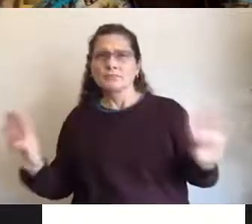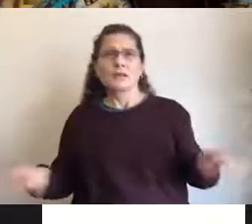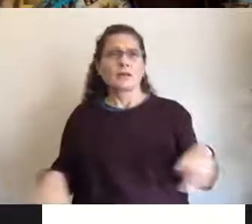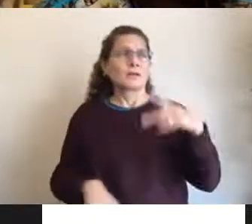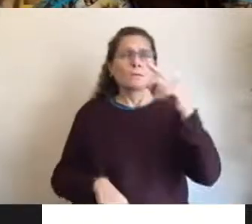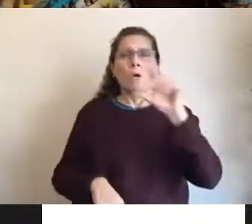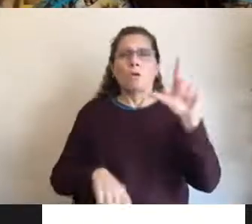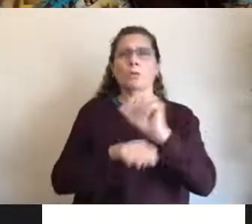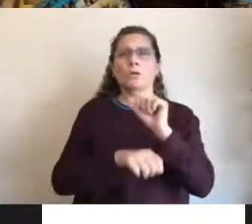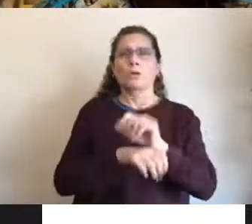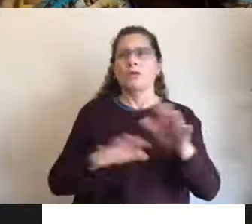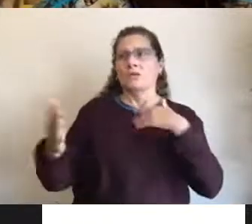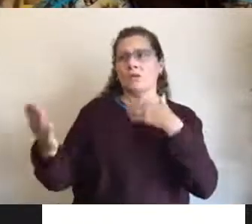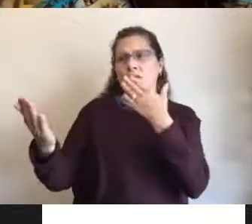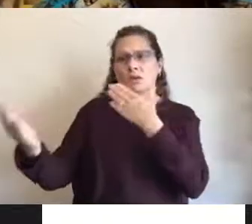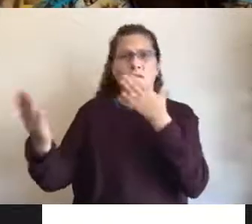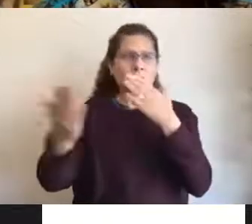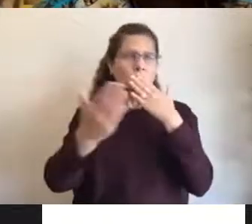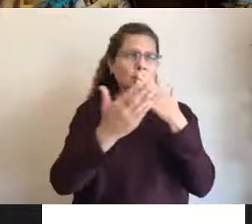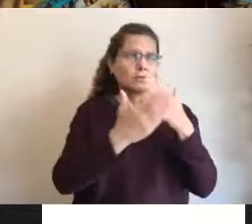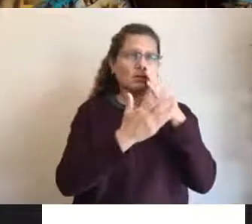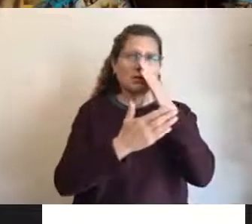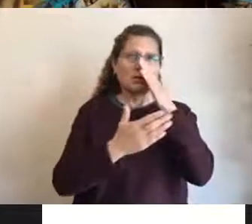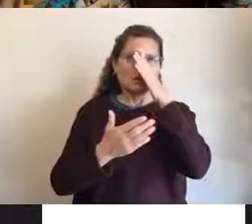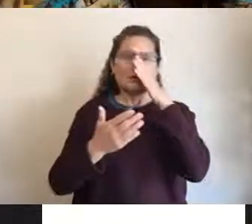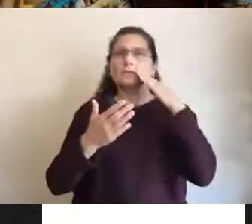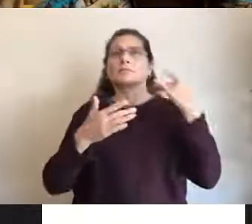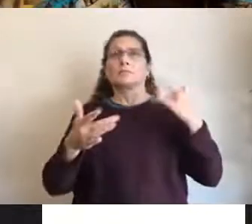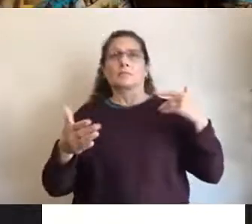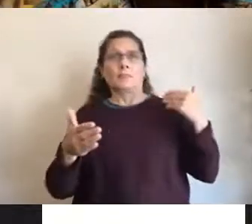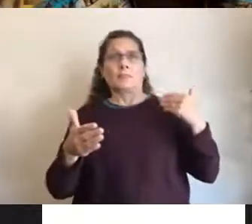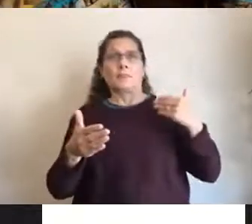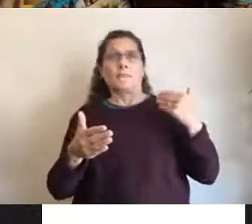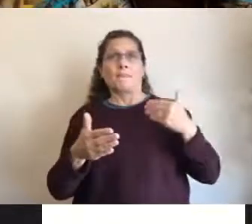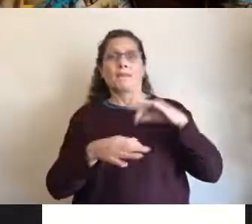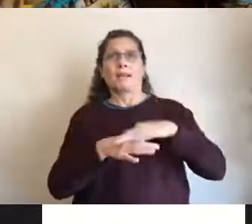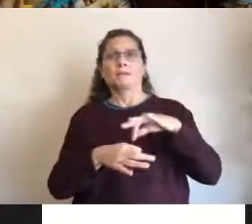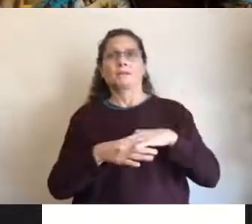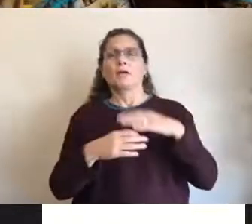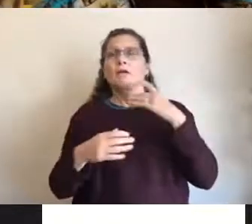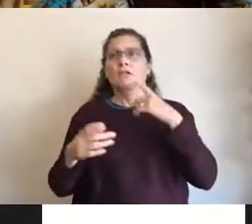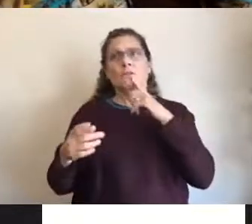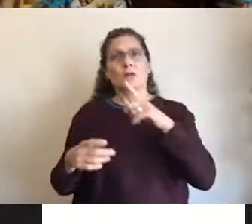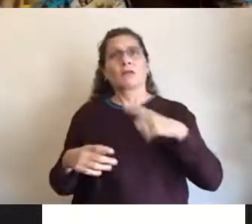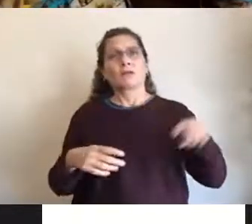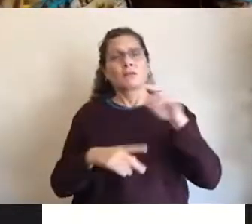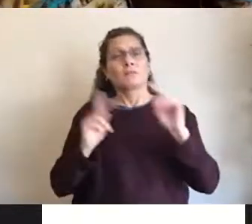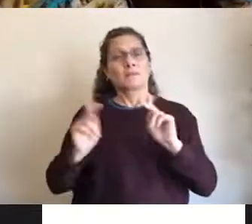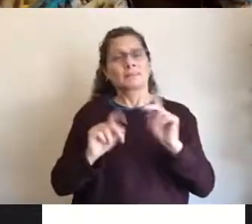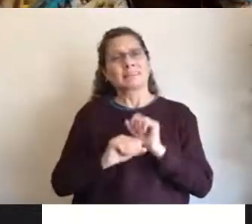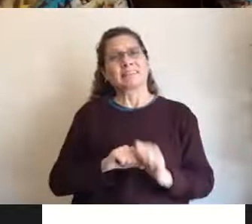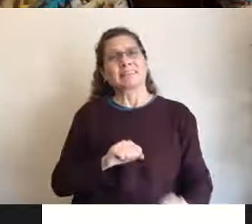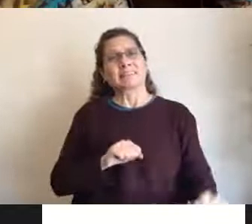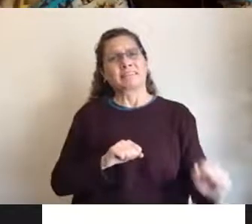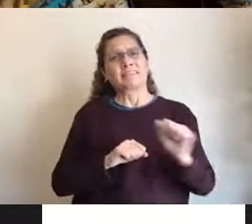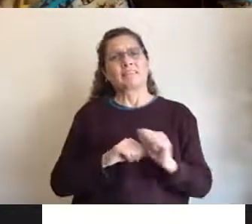worked tirelessly to ensure voting in Milwaukee County was not only safe, but fair and accessible to everyone. I also want to thank